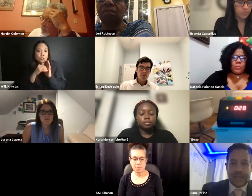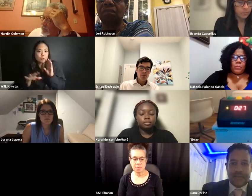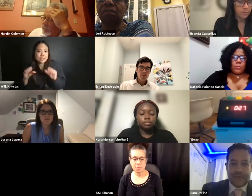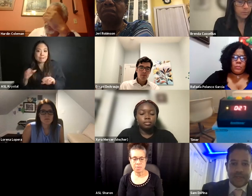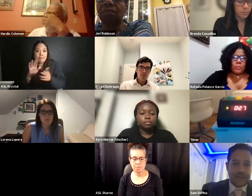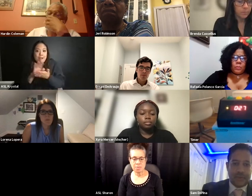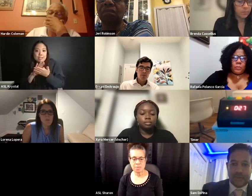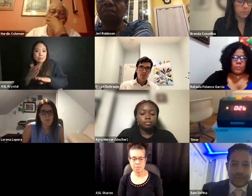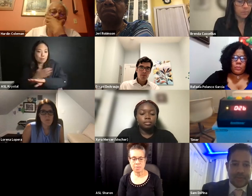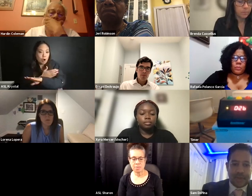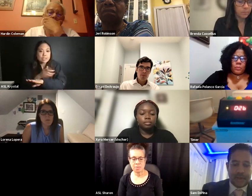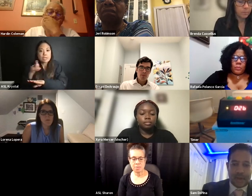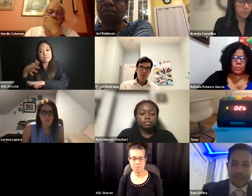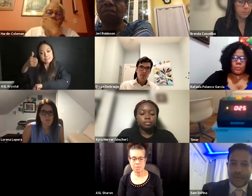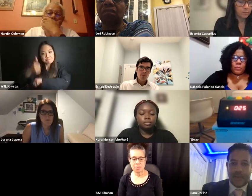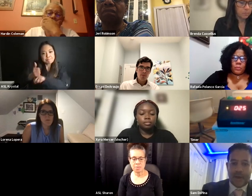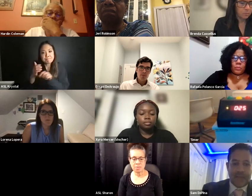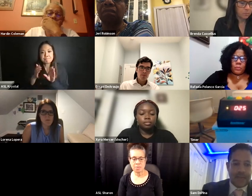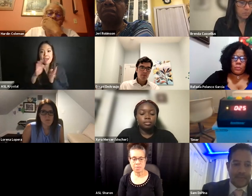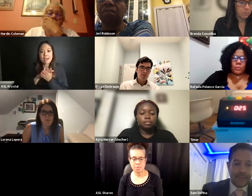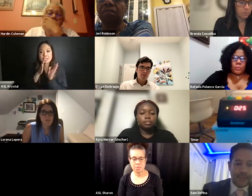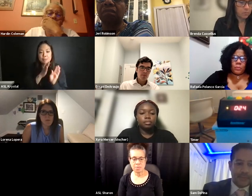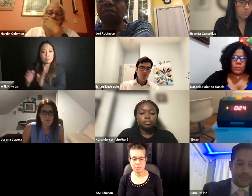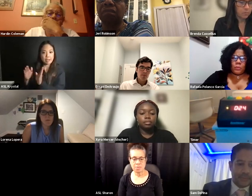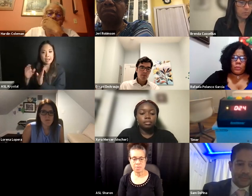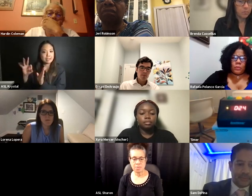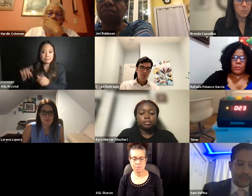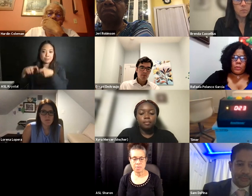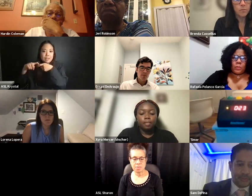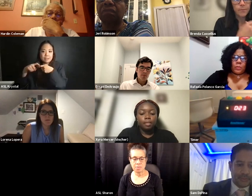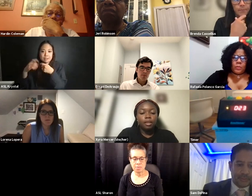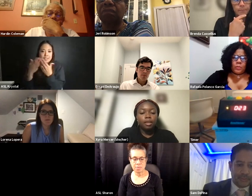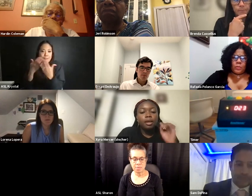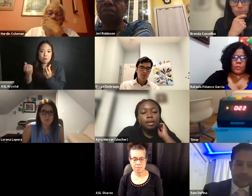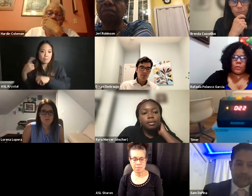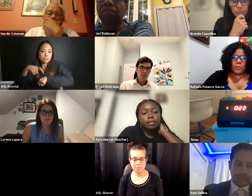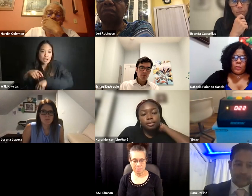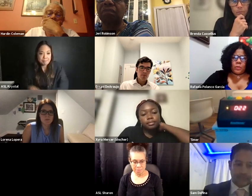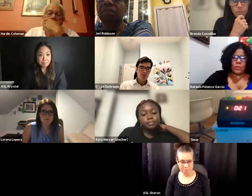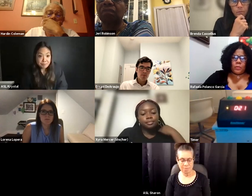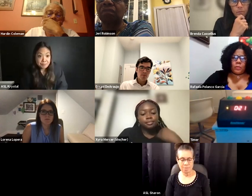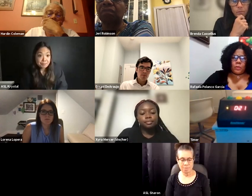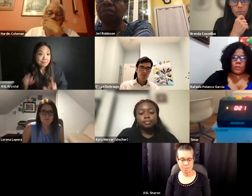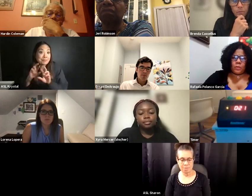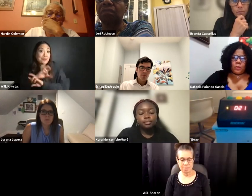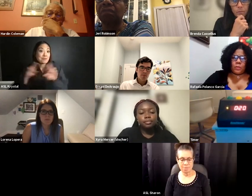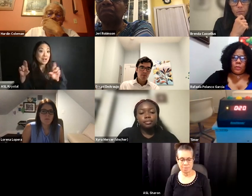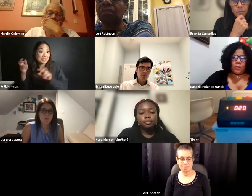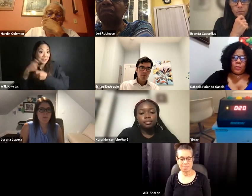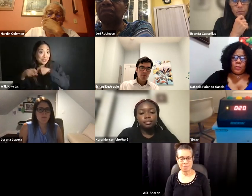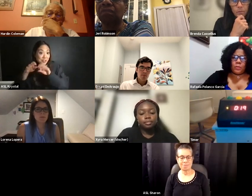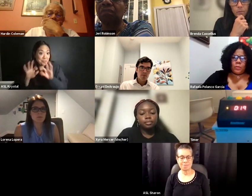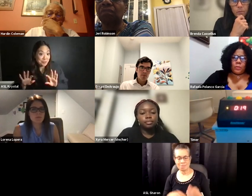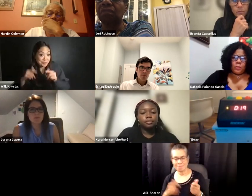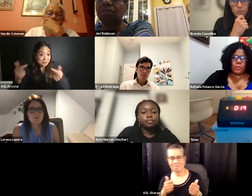academic plan for any student who's suspended for any amount of time thank you mr depena that is one of the um the changes that